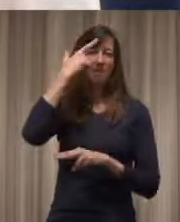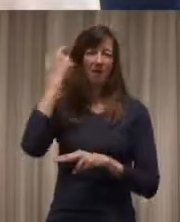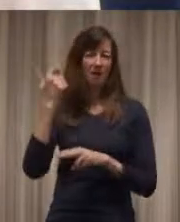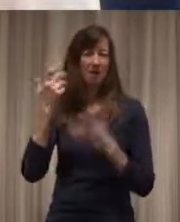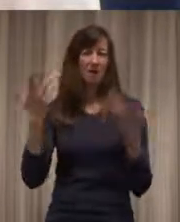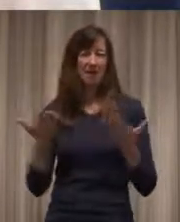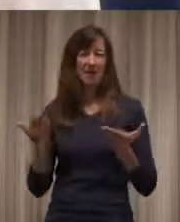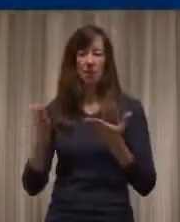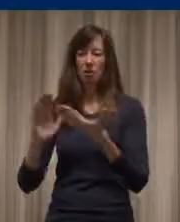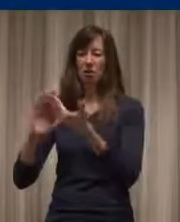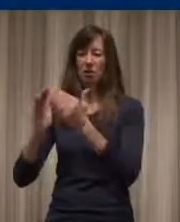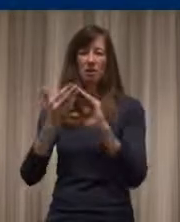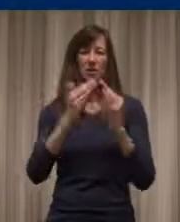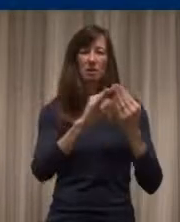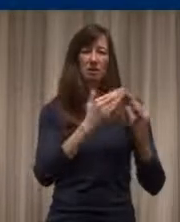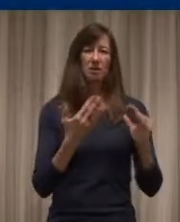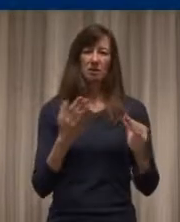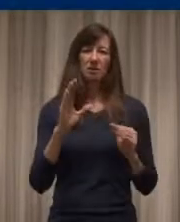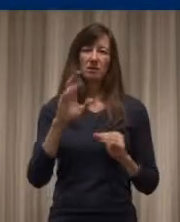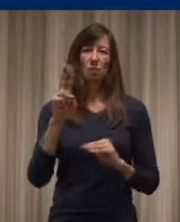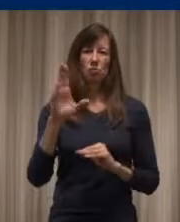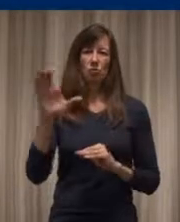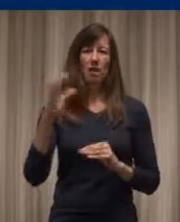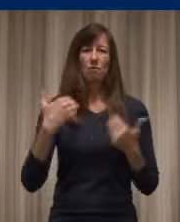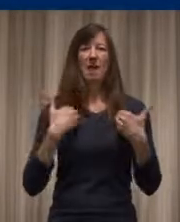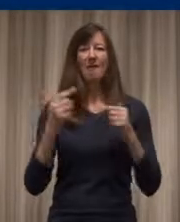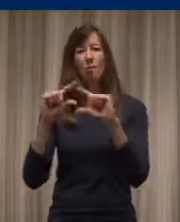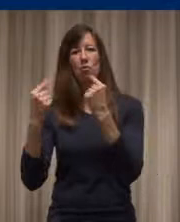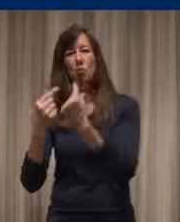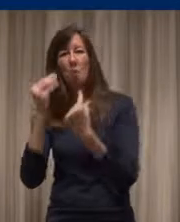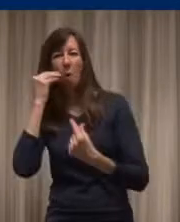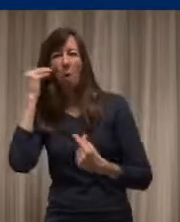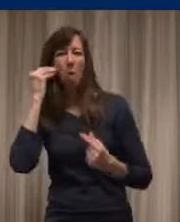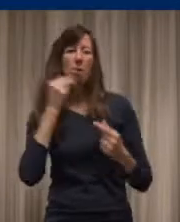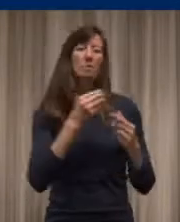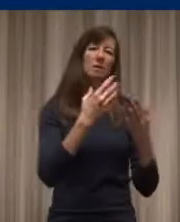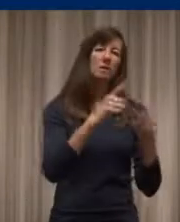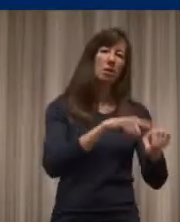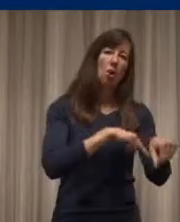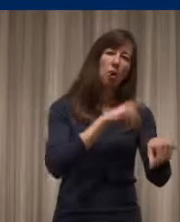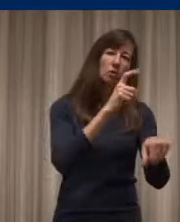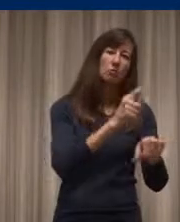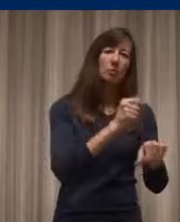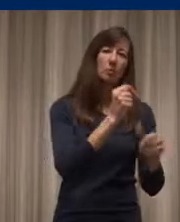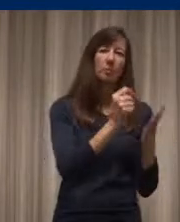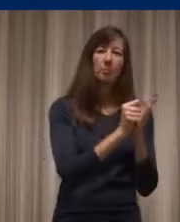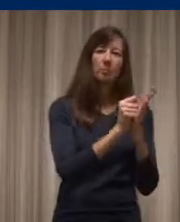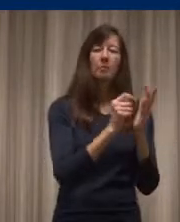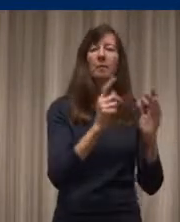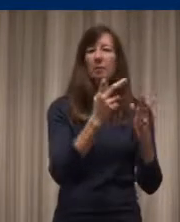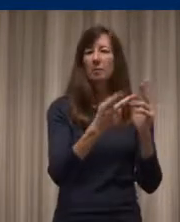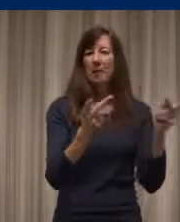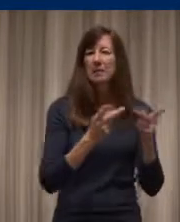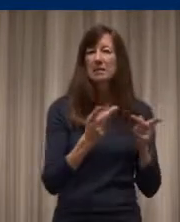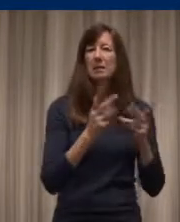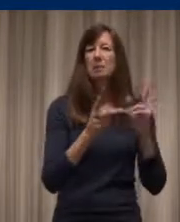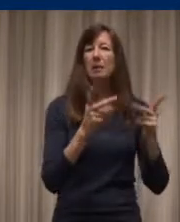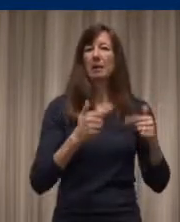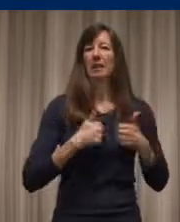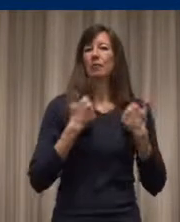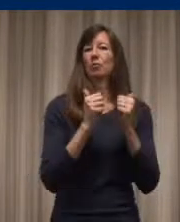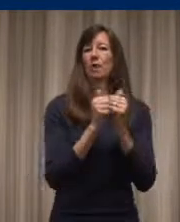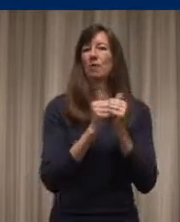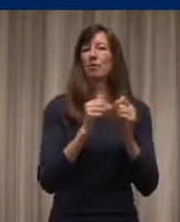in to phase 2, 3, 4, 5, you can see there we broaden out to our other categories of essential